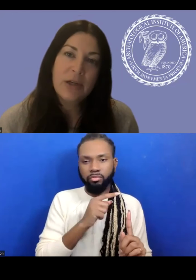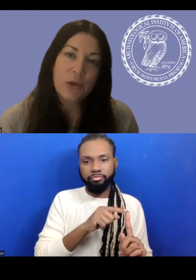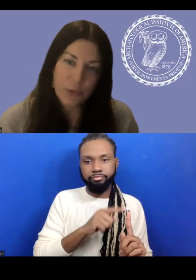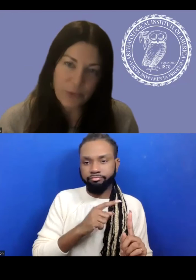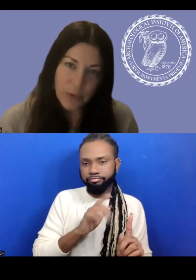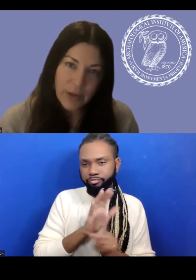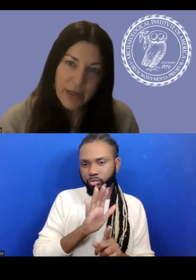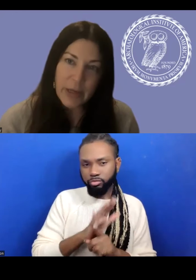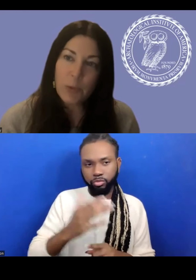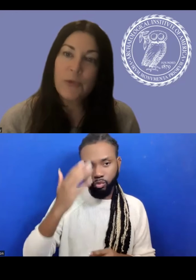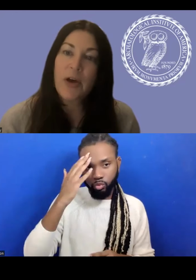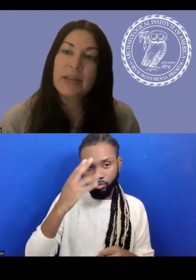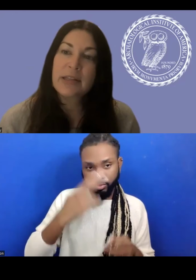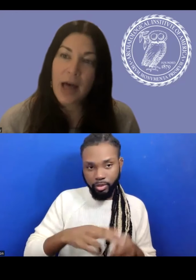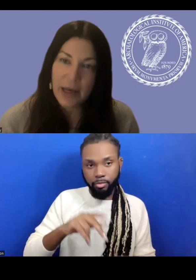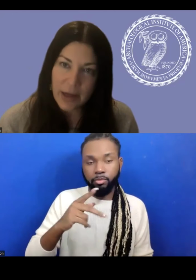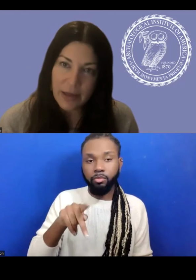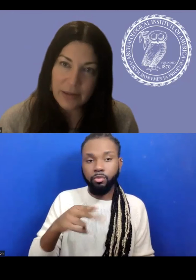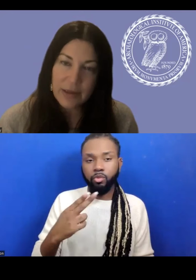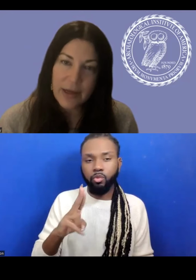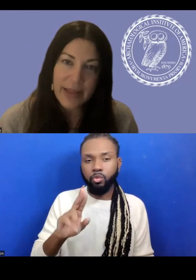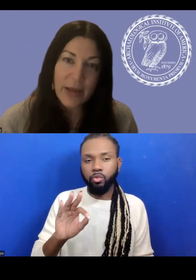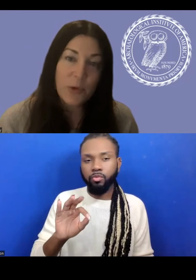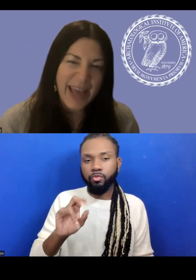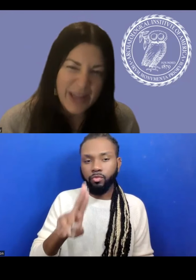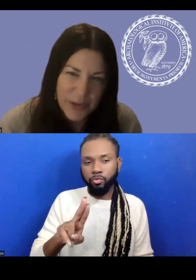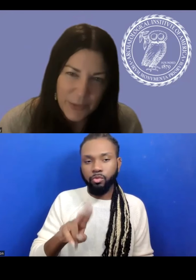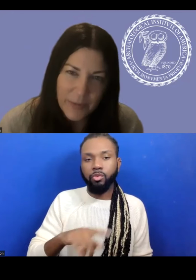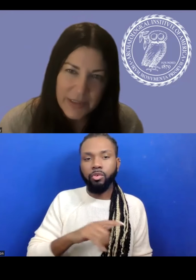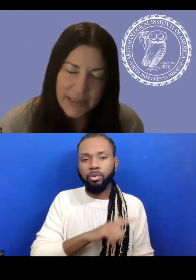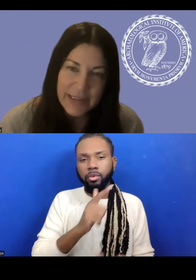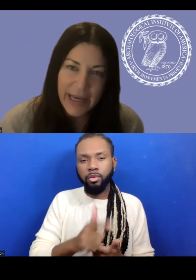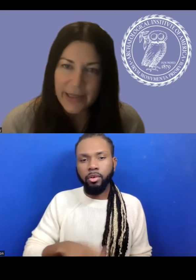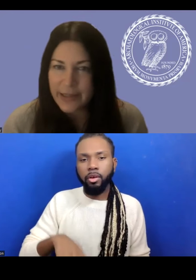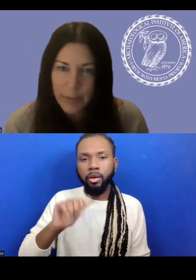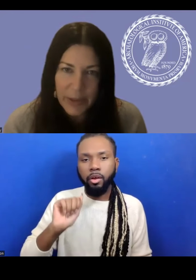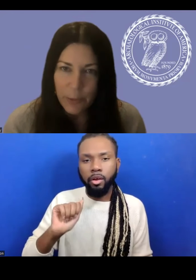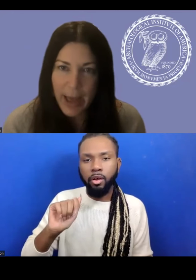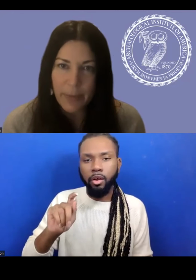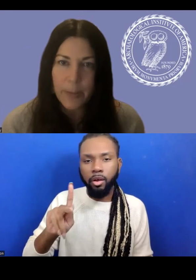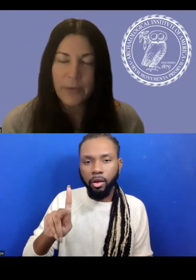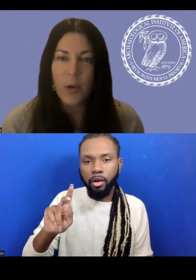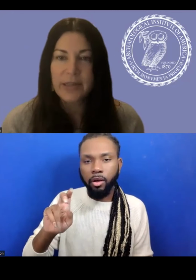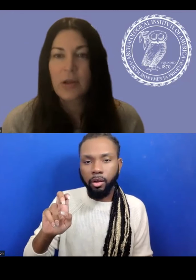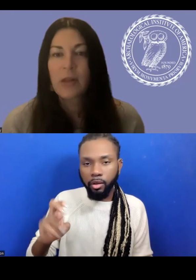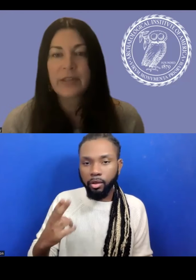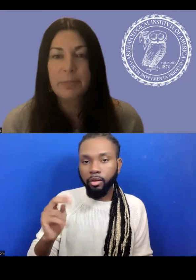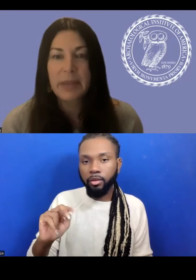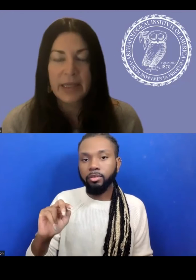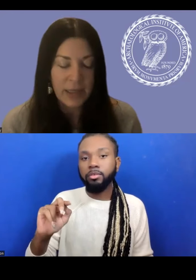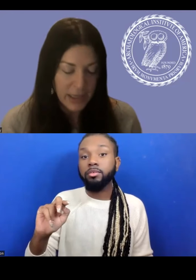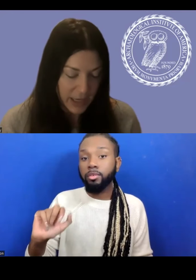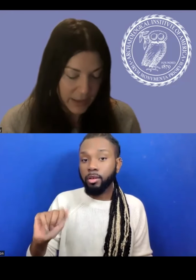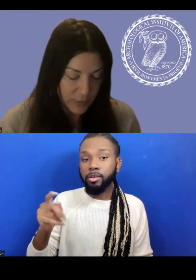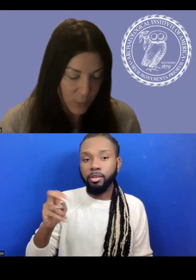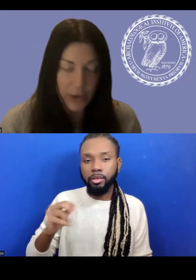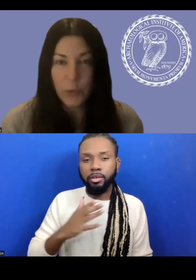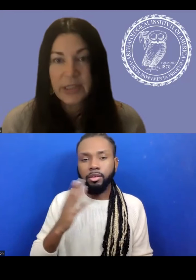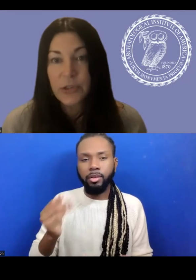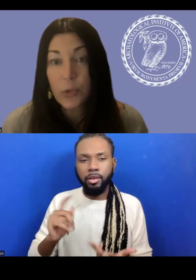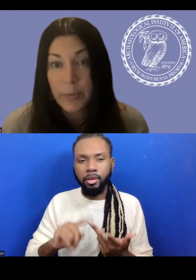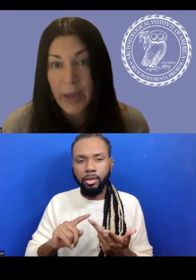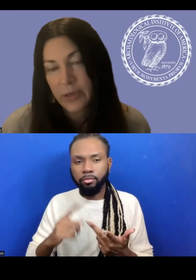you, Khufu. Then we'll move on to Akhenaten, and then we'll end with Ramses II and a big wrap up of what does all of this mean and